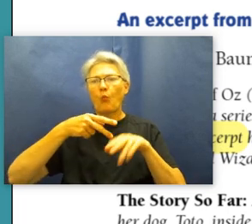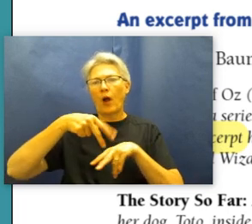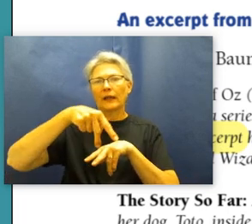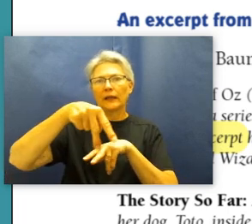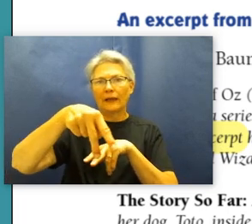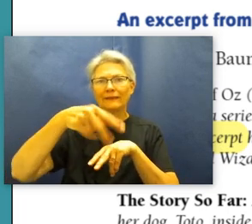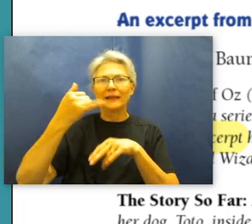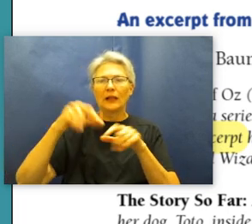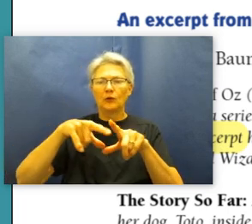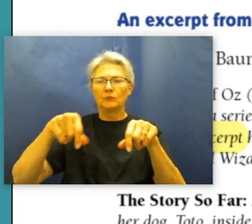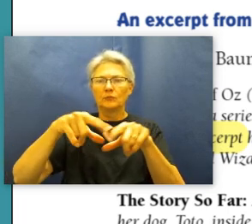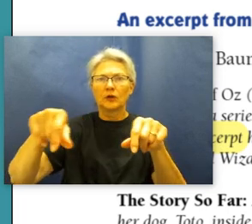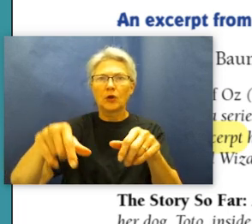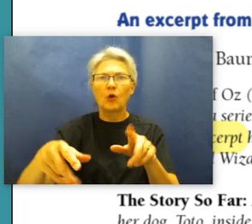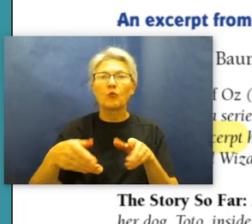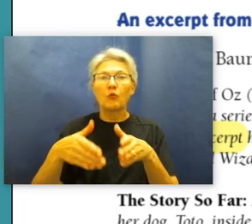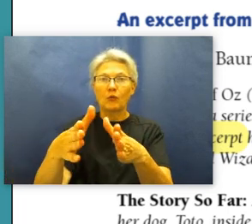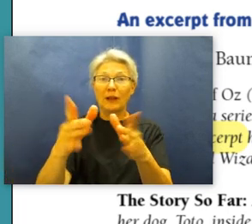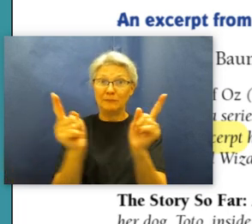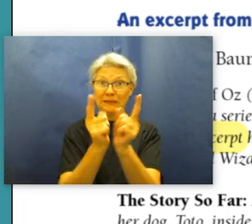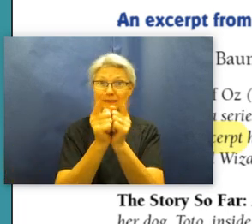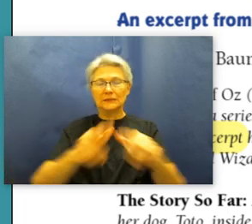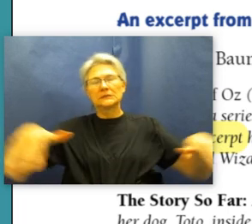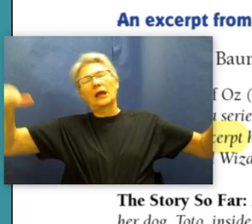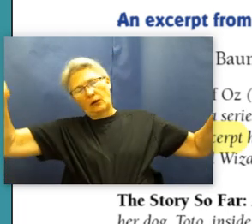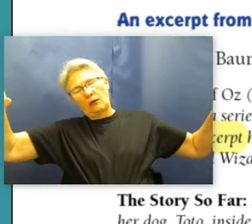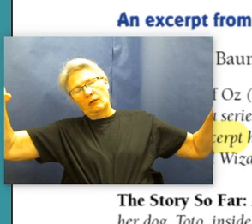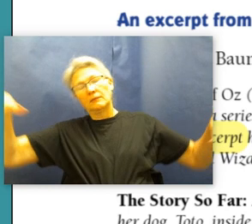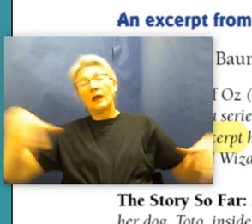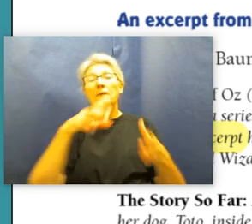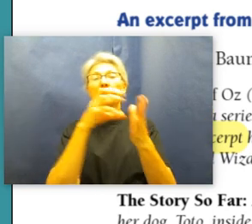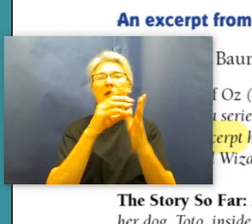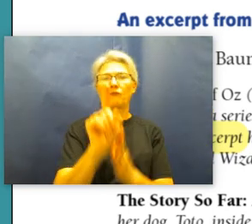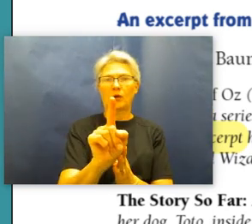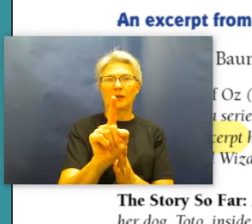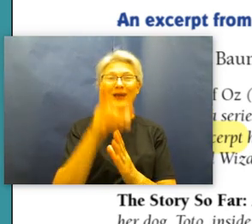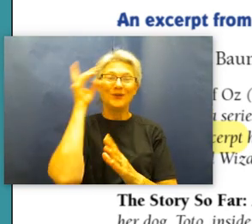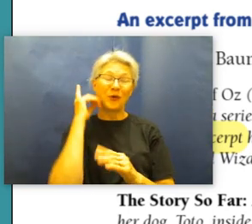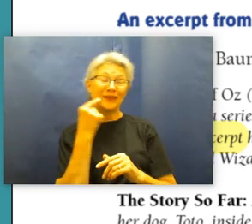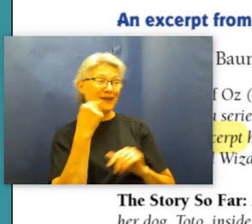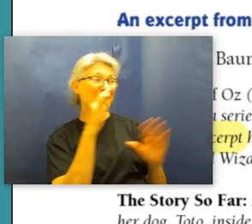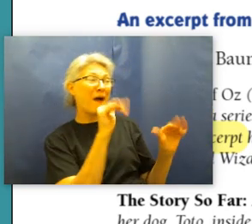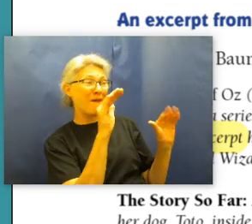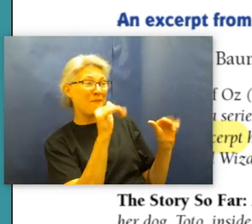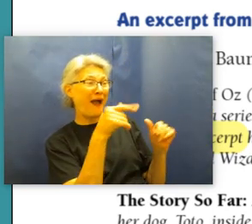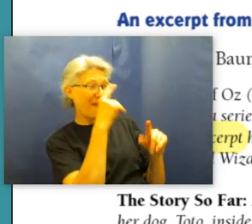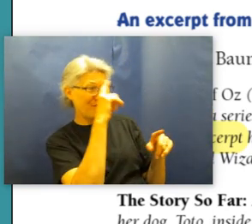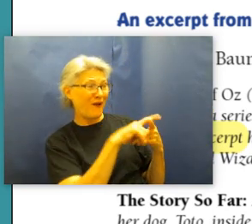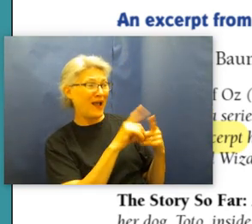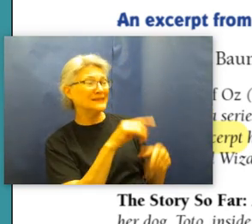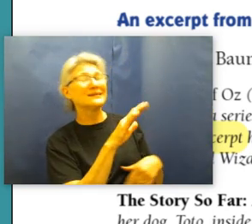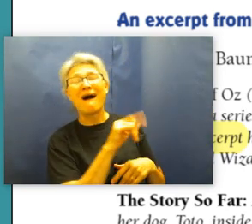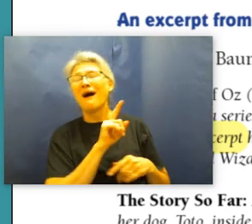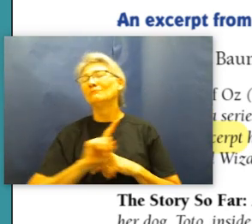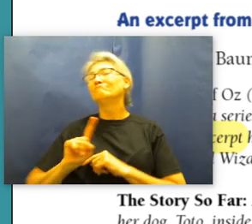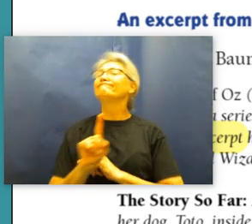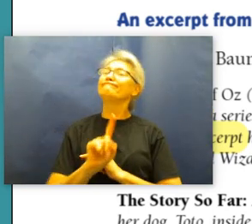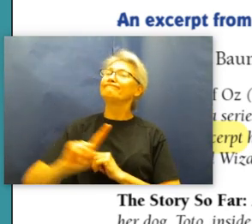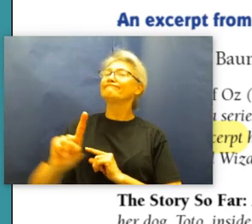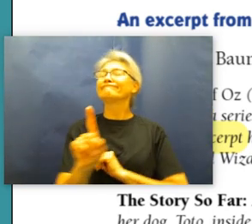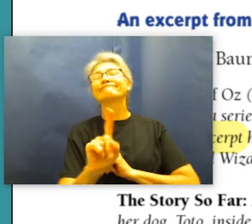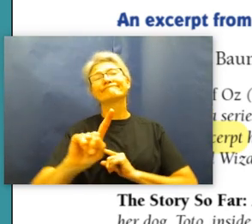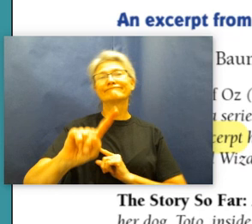the Scarecrow. Paragraph 1. Dorothy bade her friends goodbye and again started along the